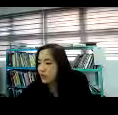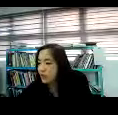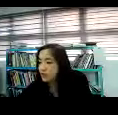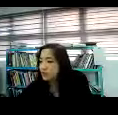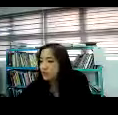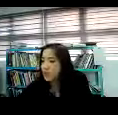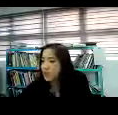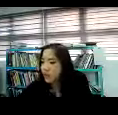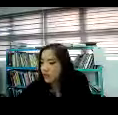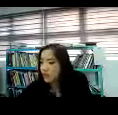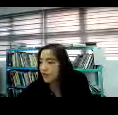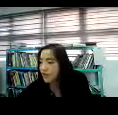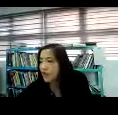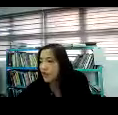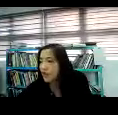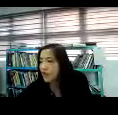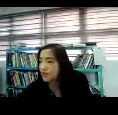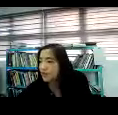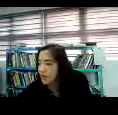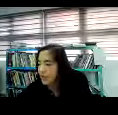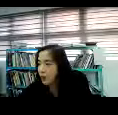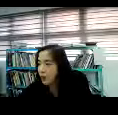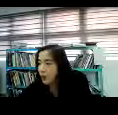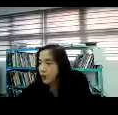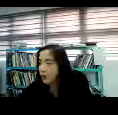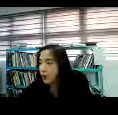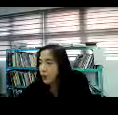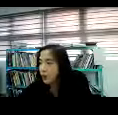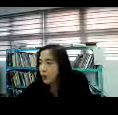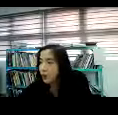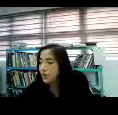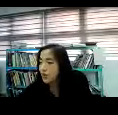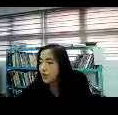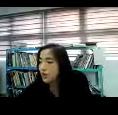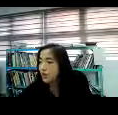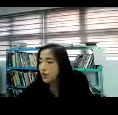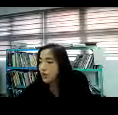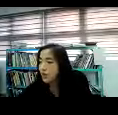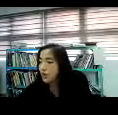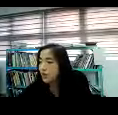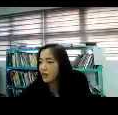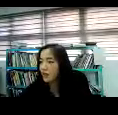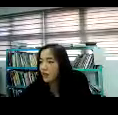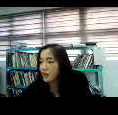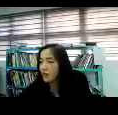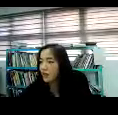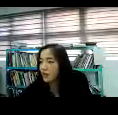here spheres. Yung sa spheres po, usually po kasi may mga